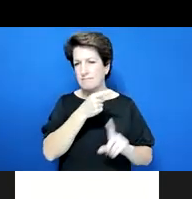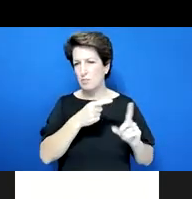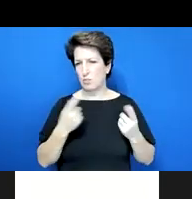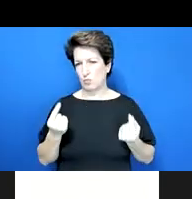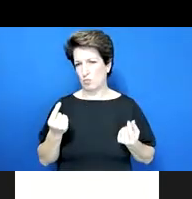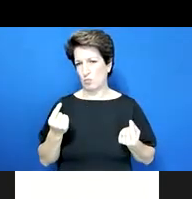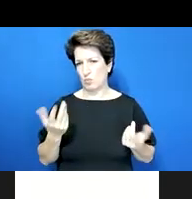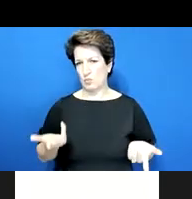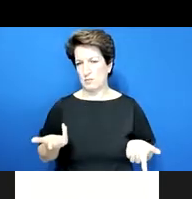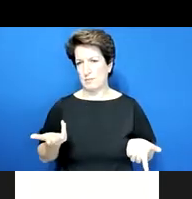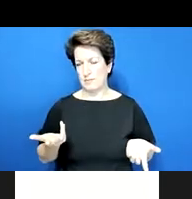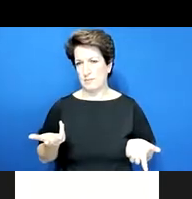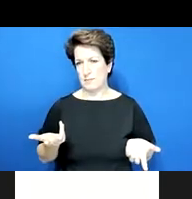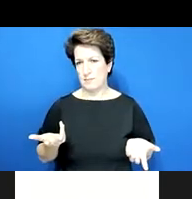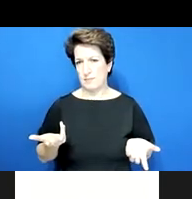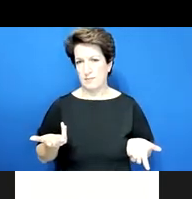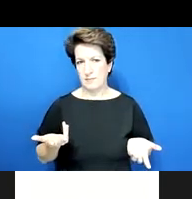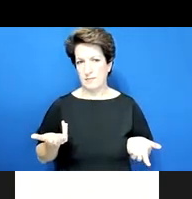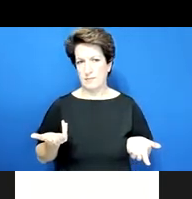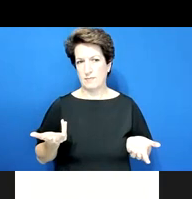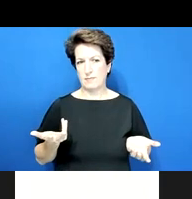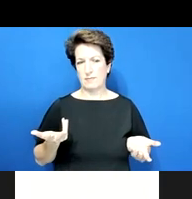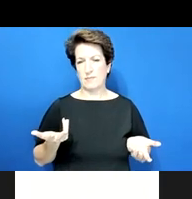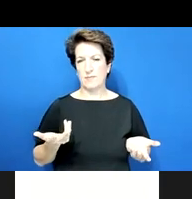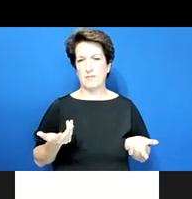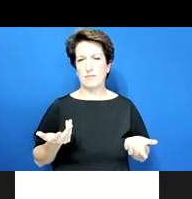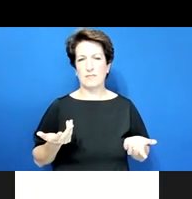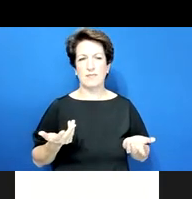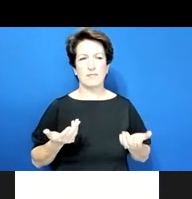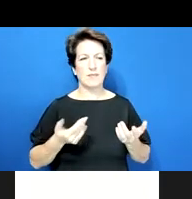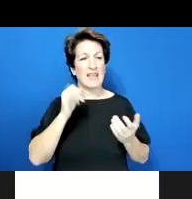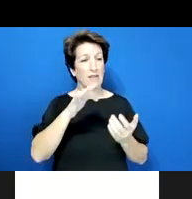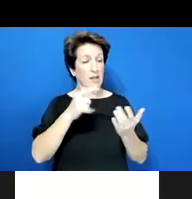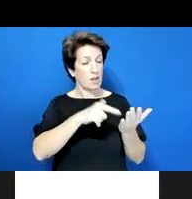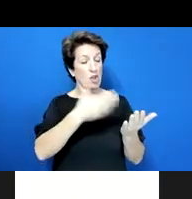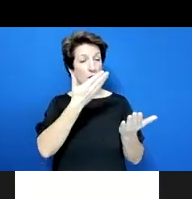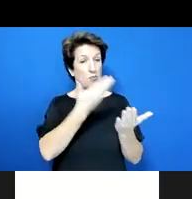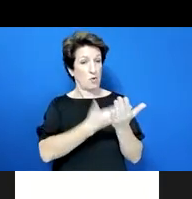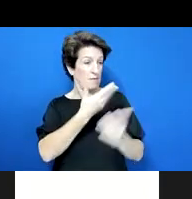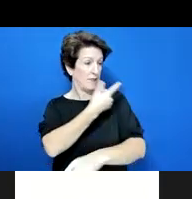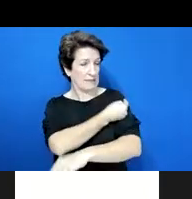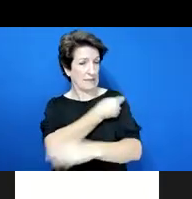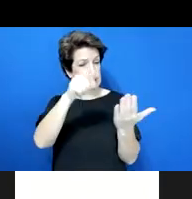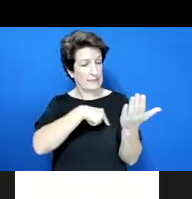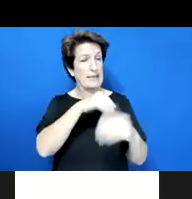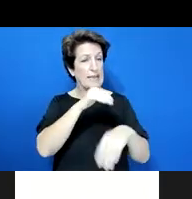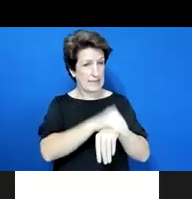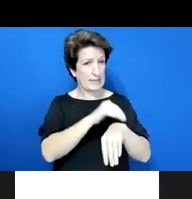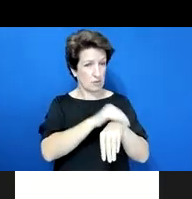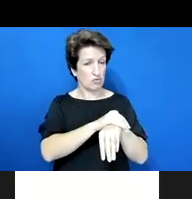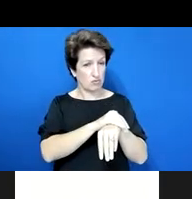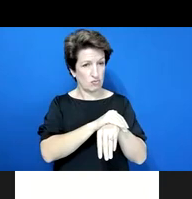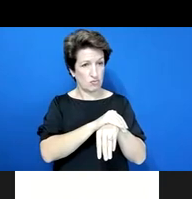So I guess, yeah, if it's all of the proof of vaccinations in English. Oh, I see. So